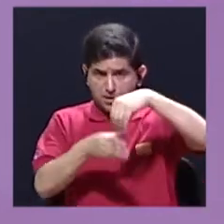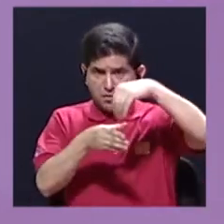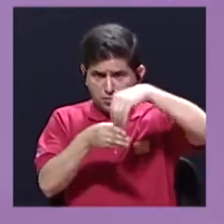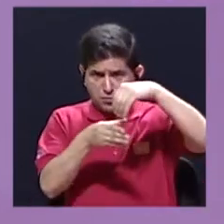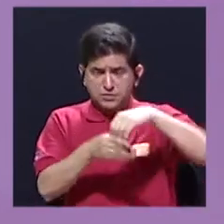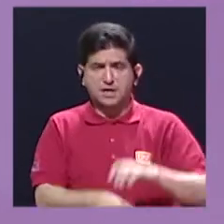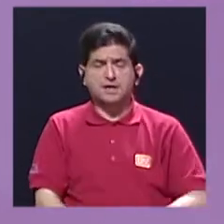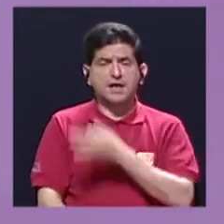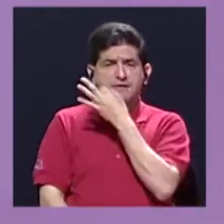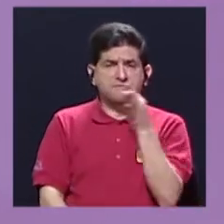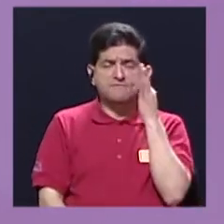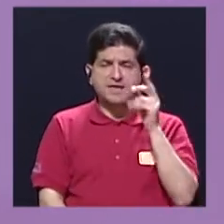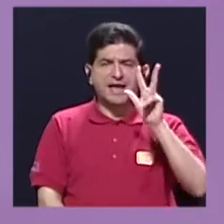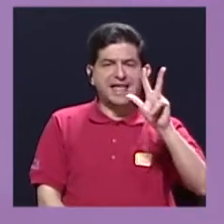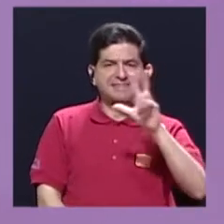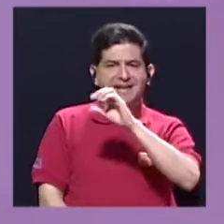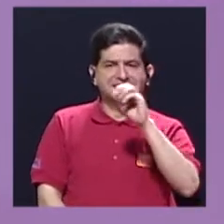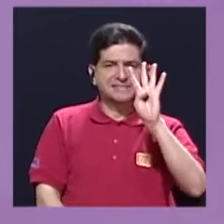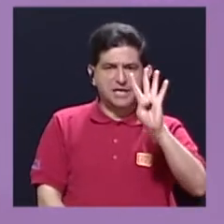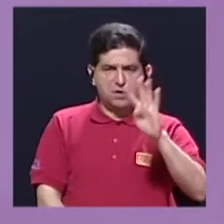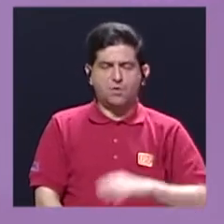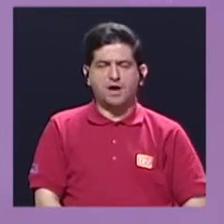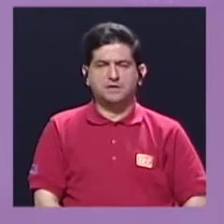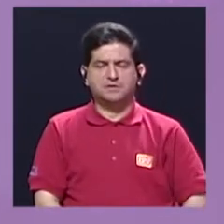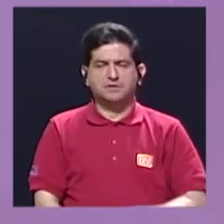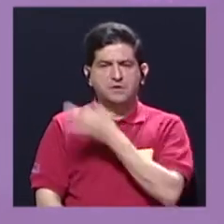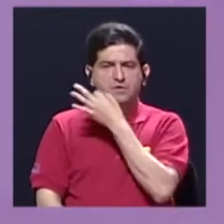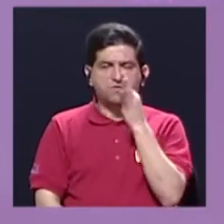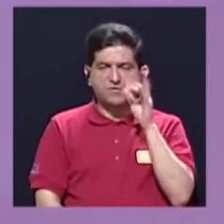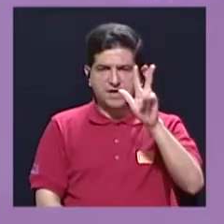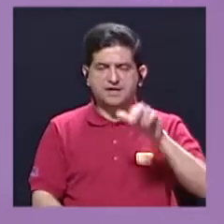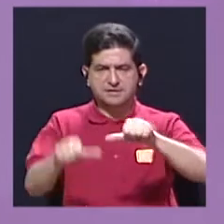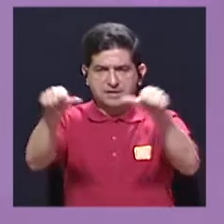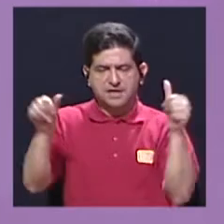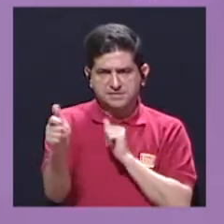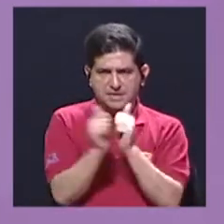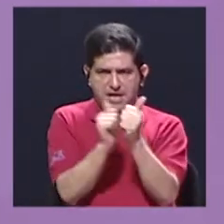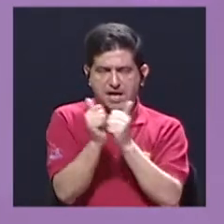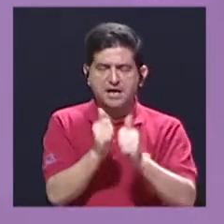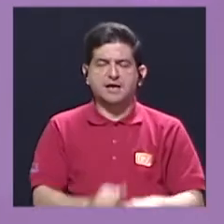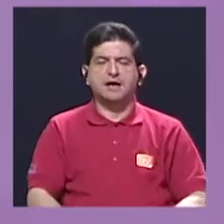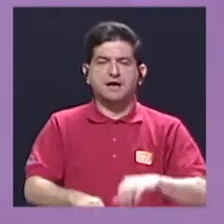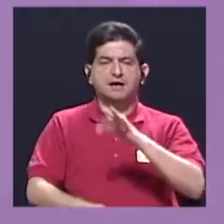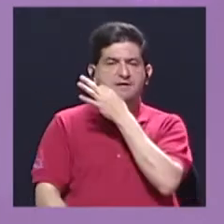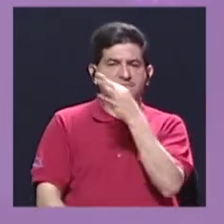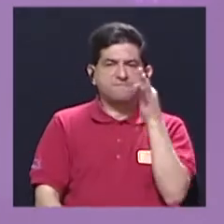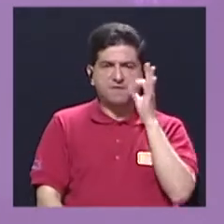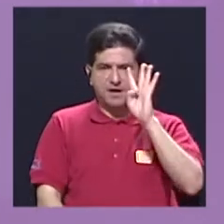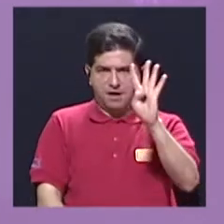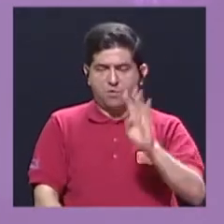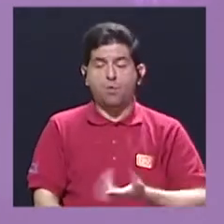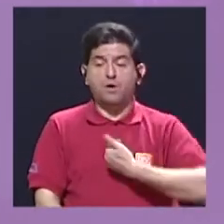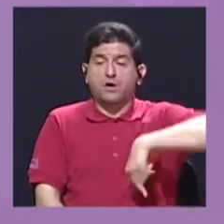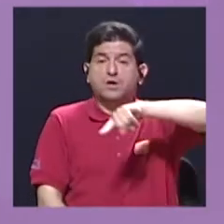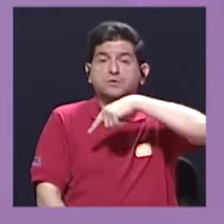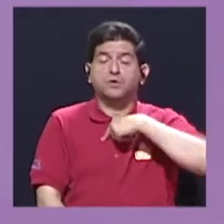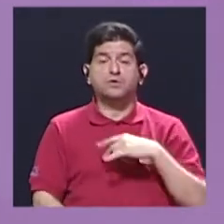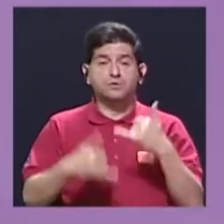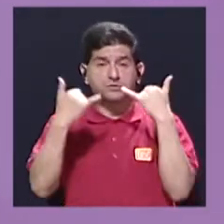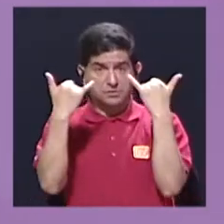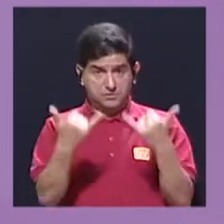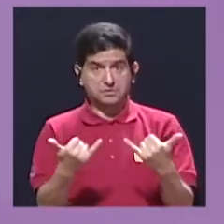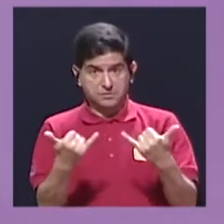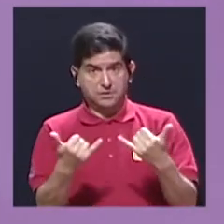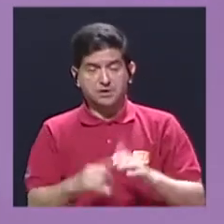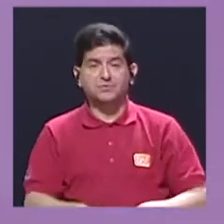of the Finca 3 and 4, the Finca 3, with the facilities, and the 4, which is the one that we have been